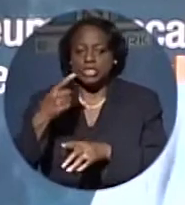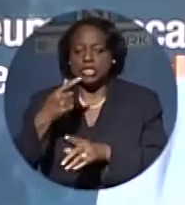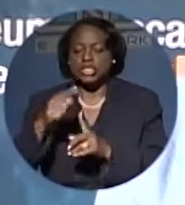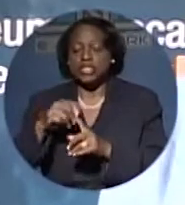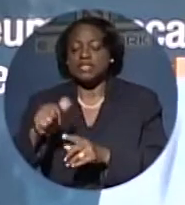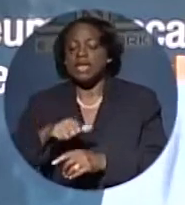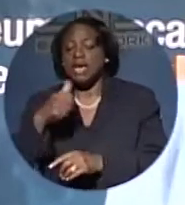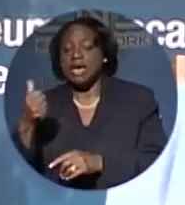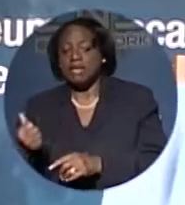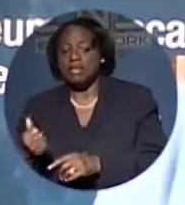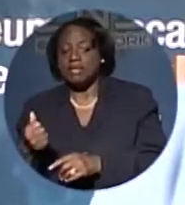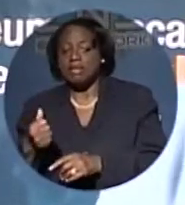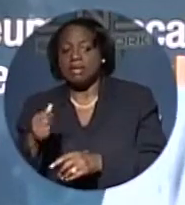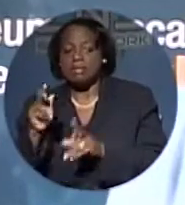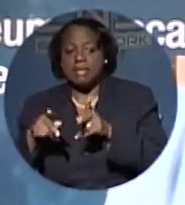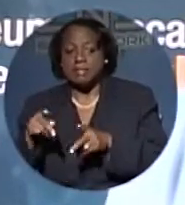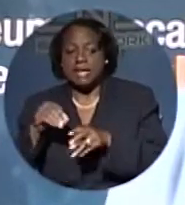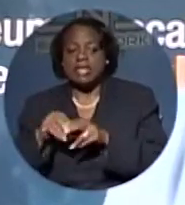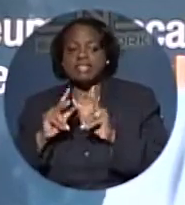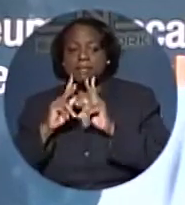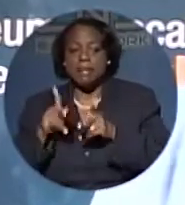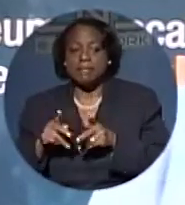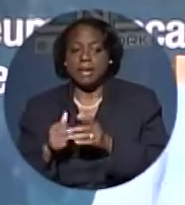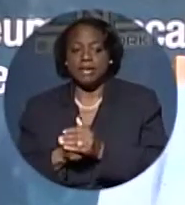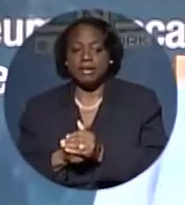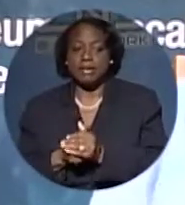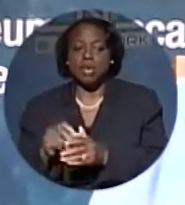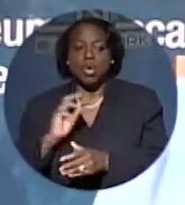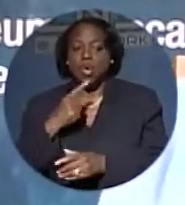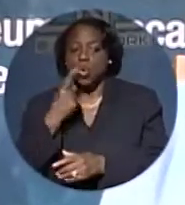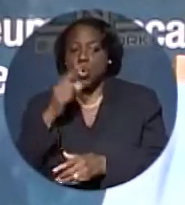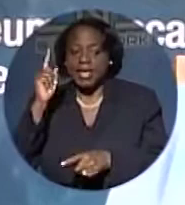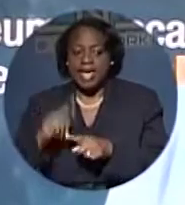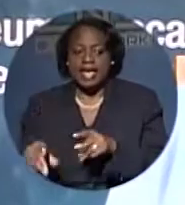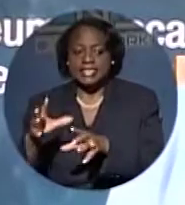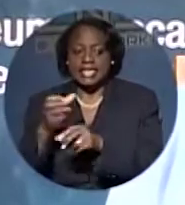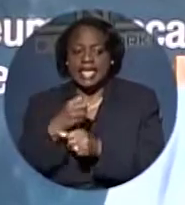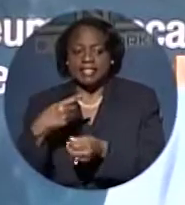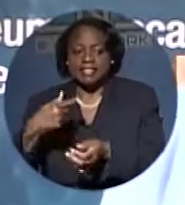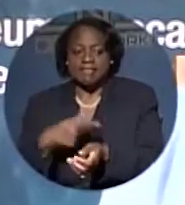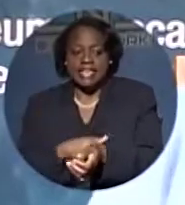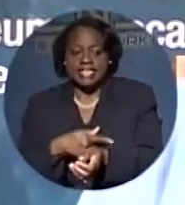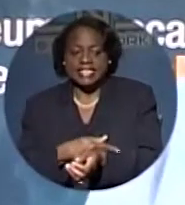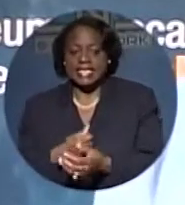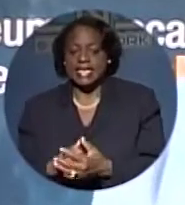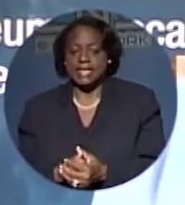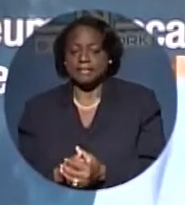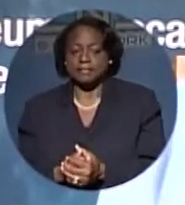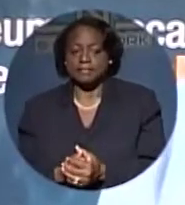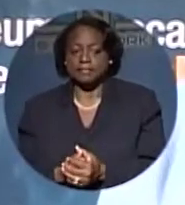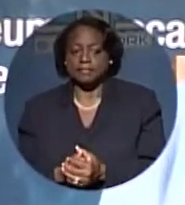may be susceptible but aren't able to get the vaccine. So we need to revamp our activities so that